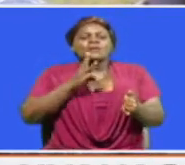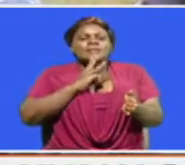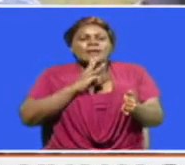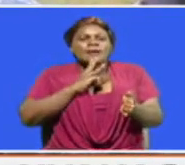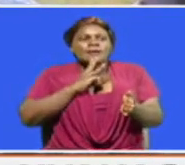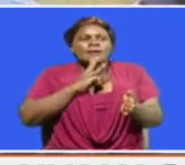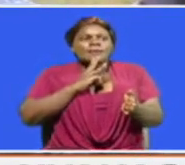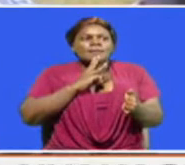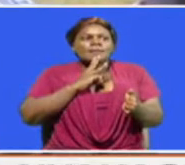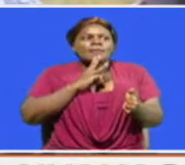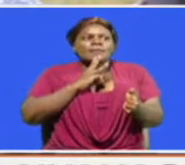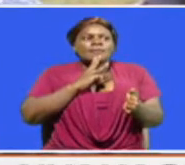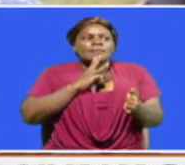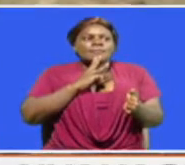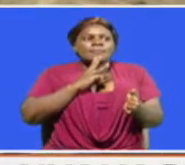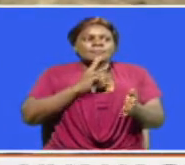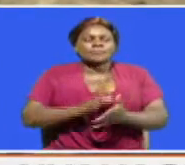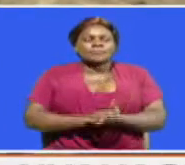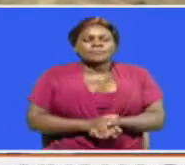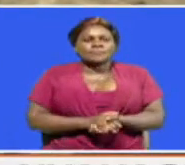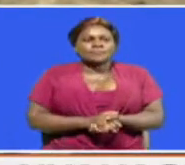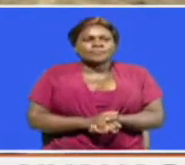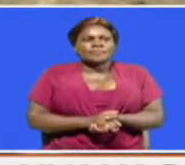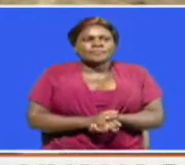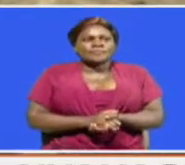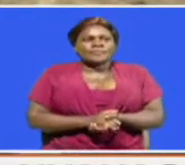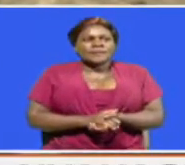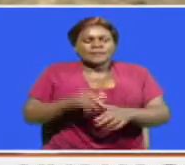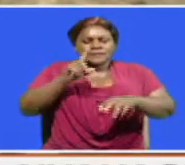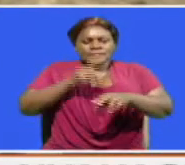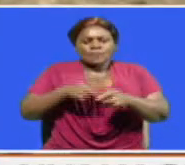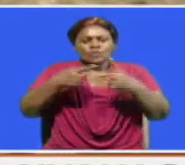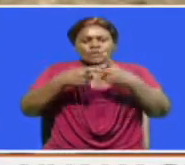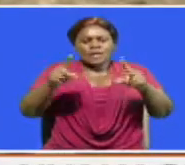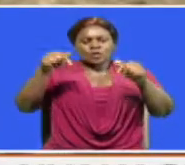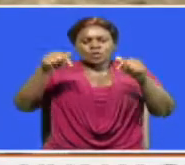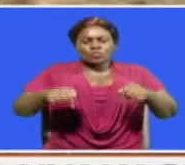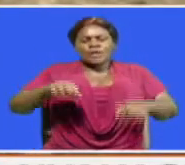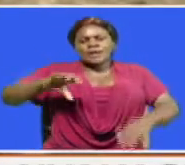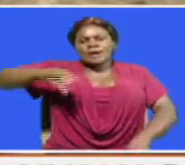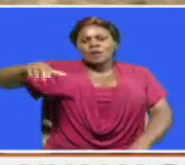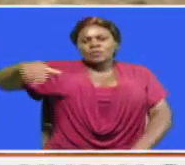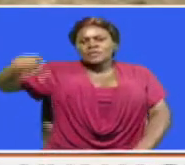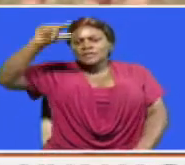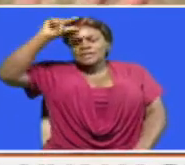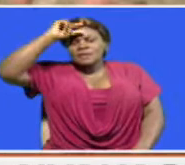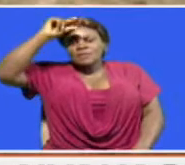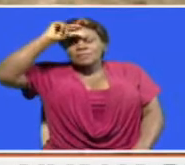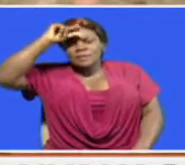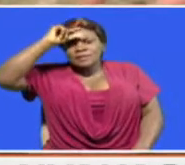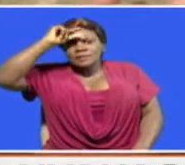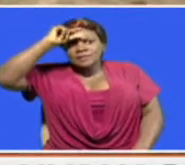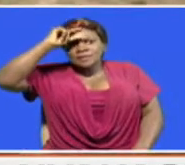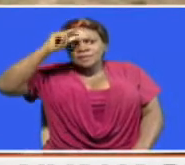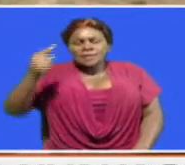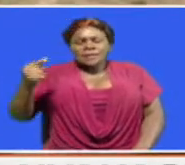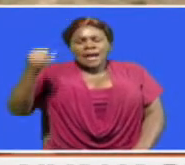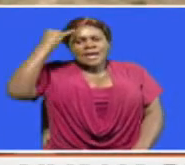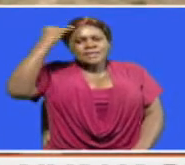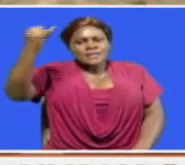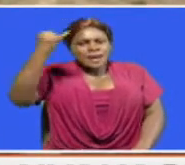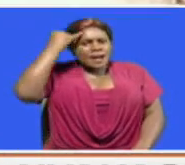and the torrent waters of River Nyando. As we stand today, the county government has been coming with the